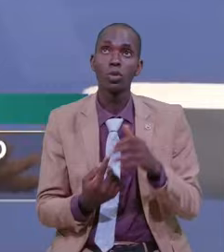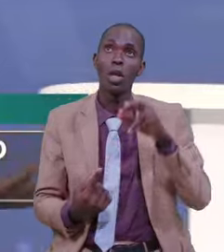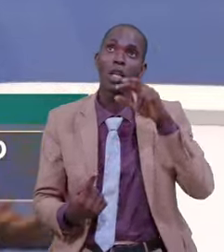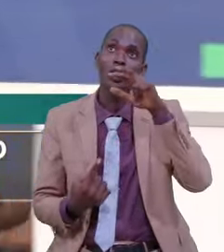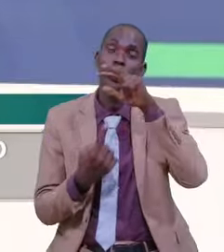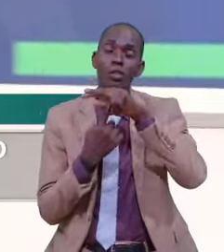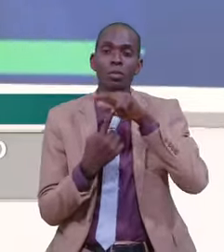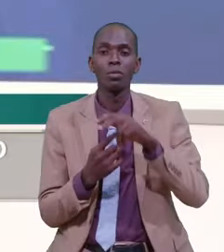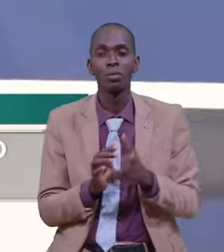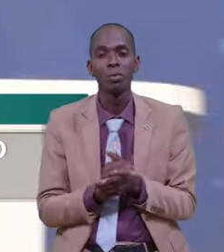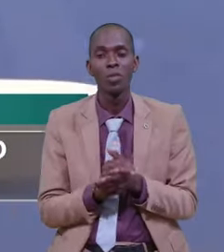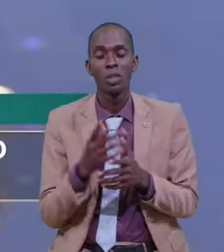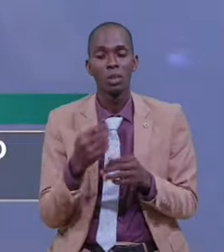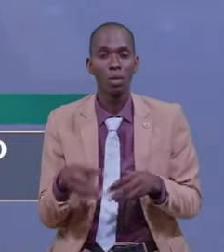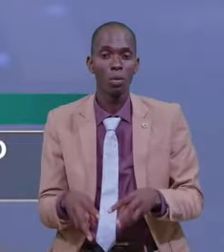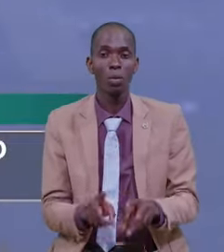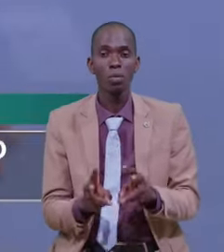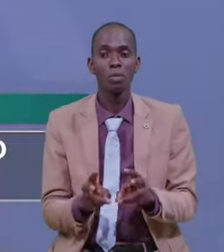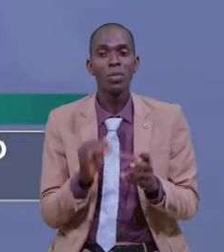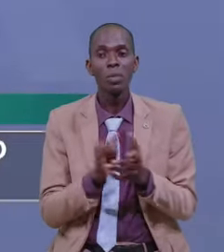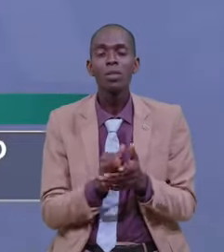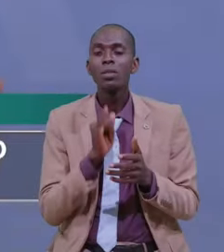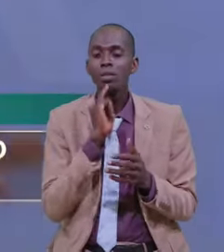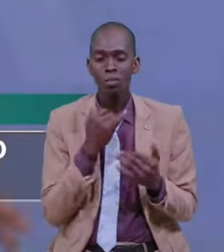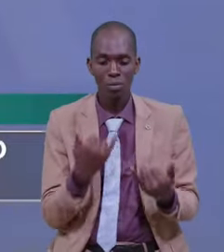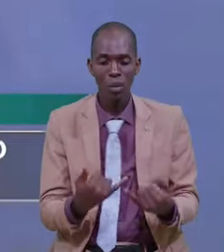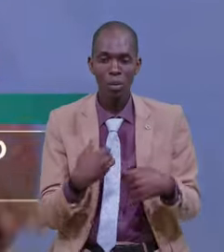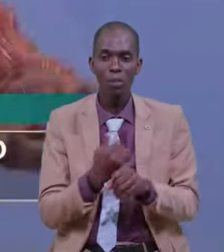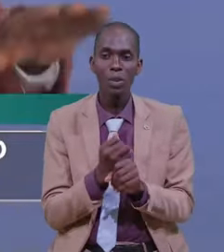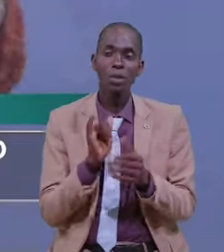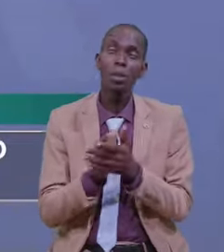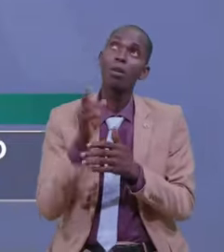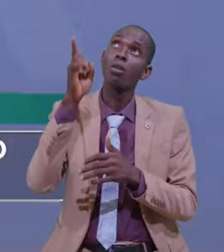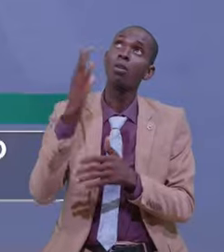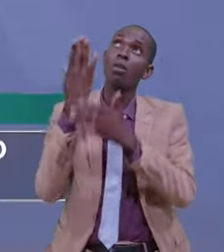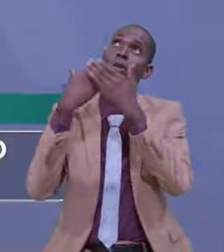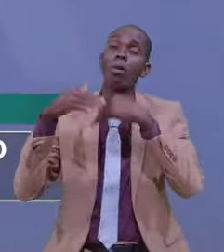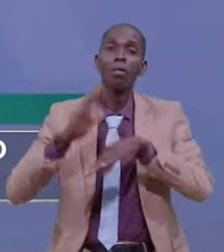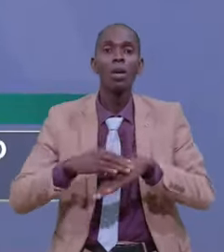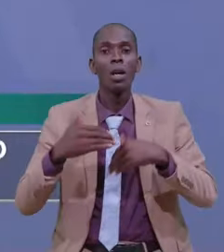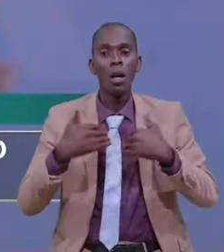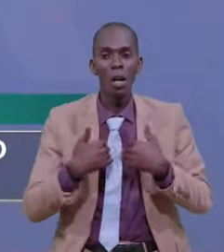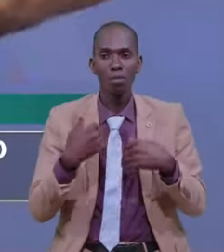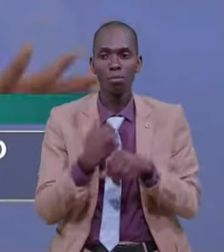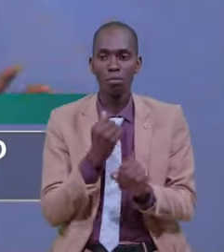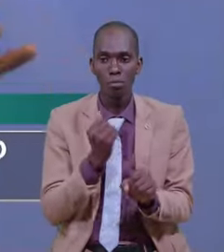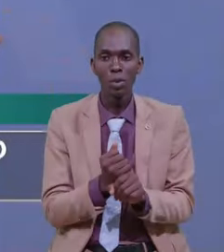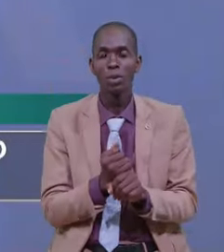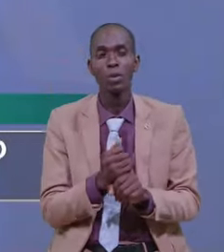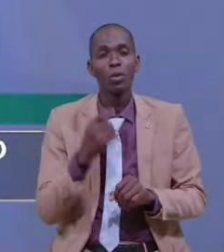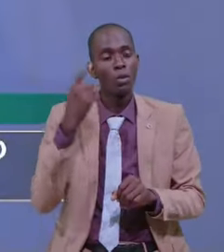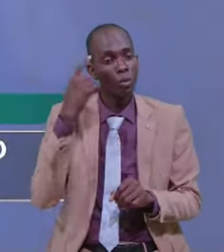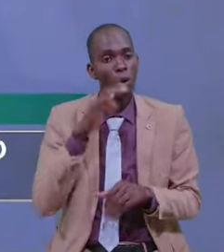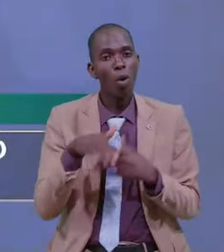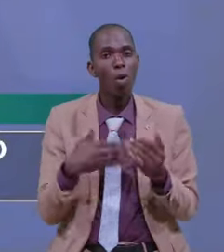The path that already the God of heaven has marked out. All I need to